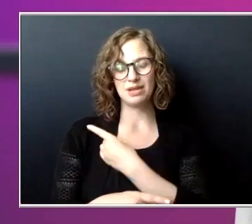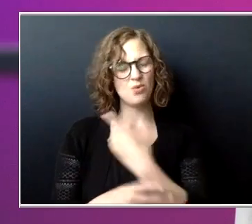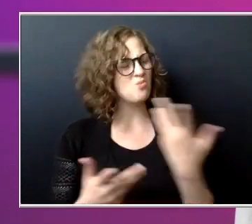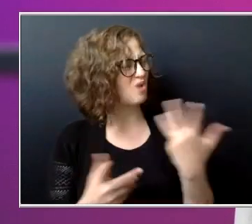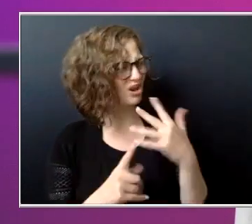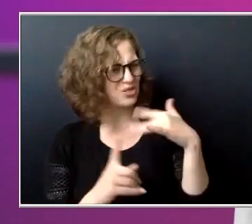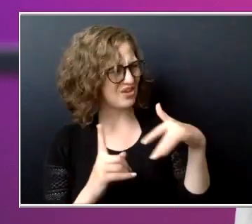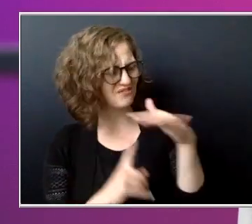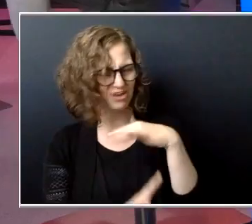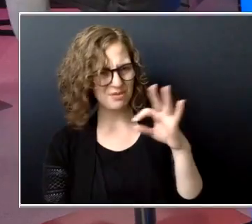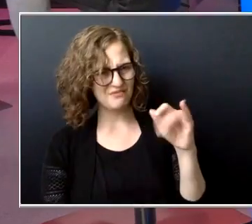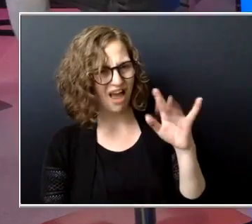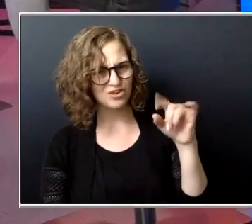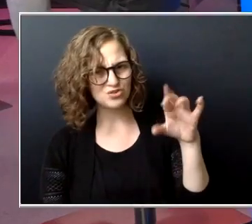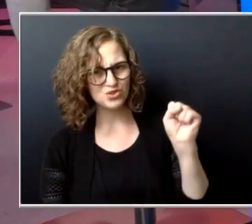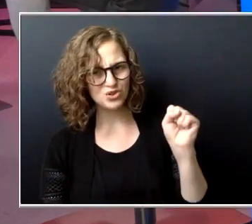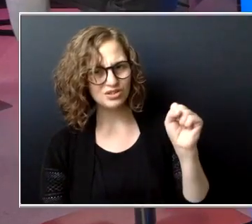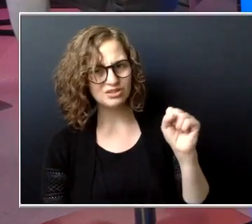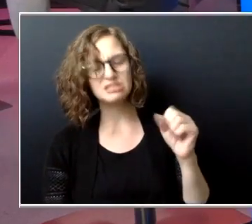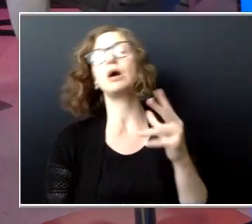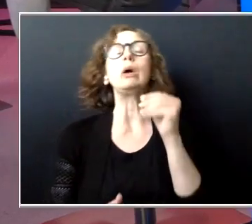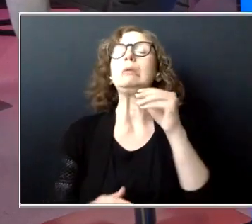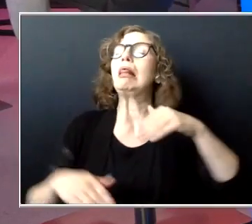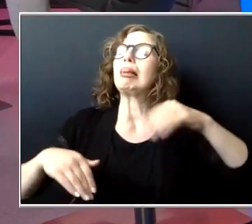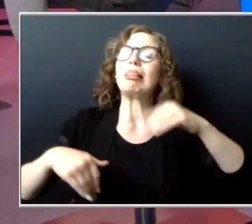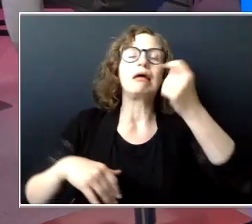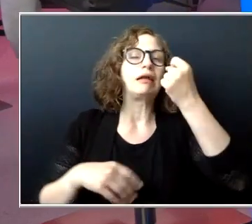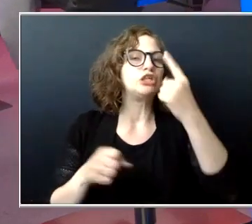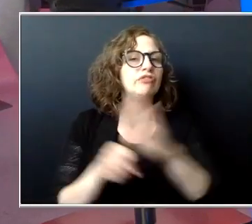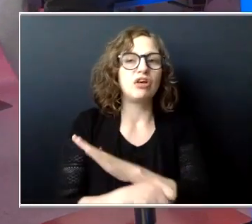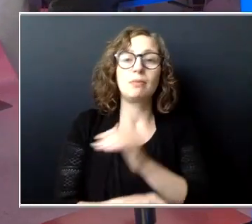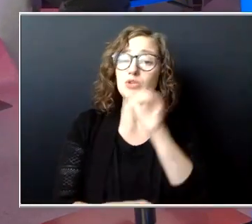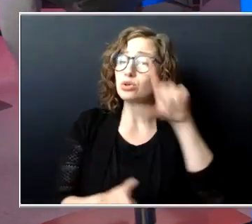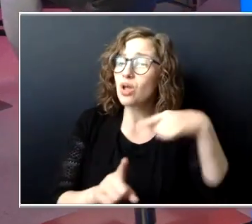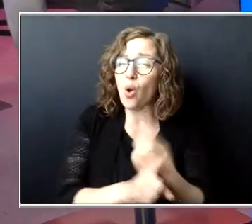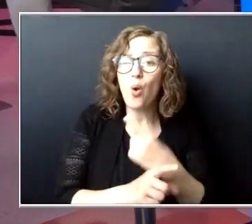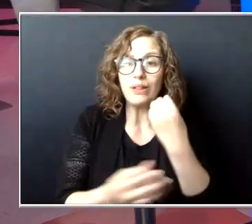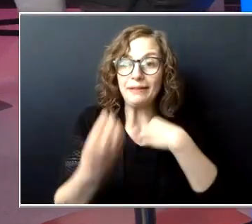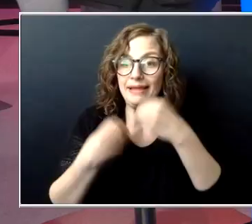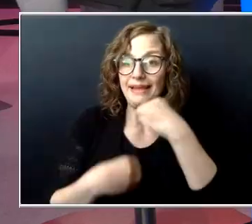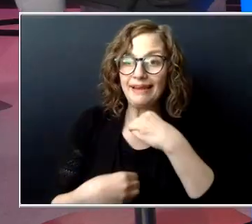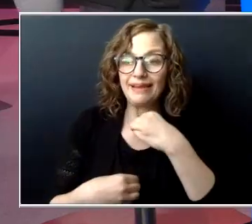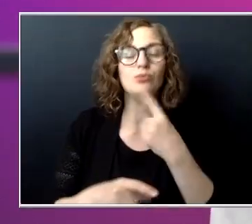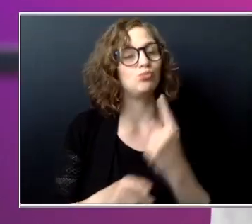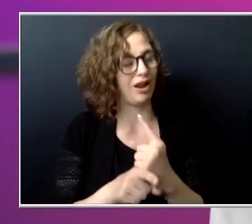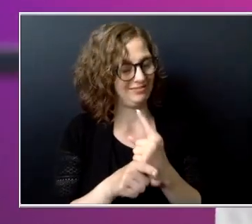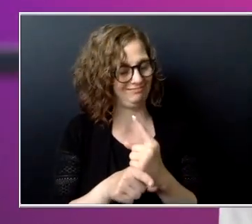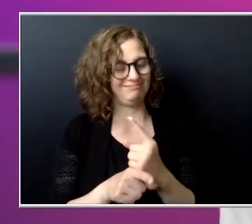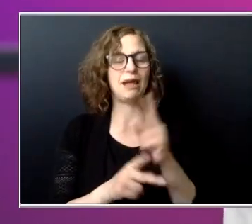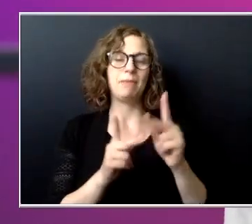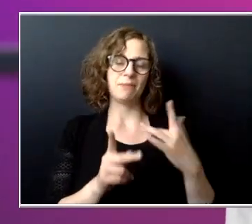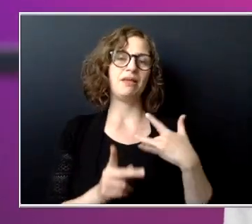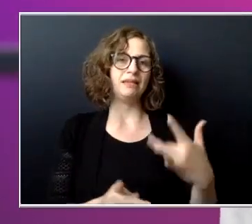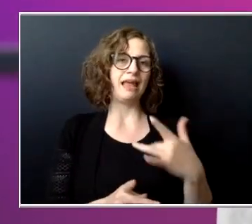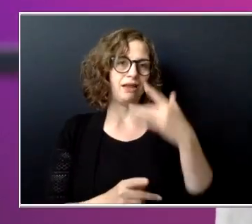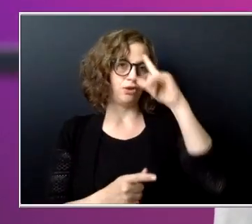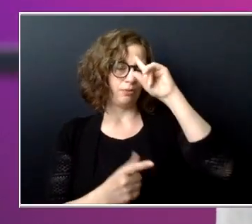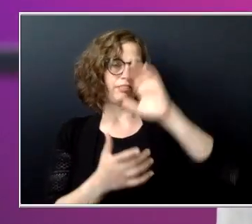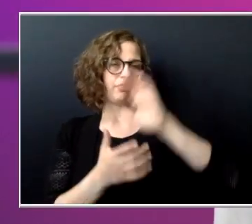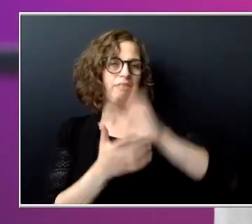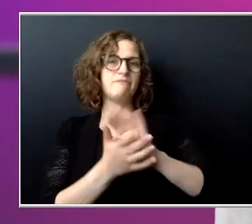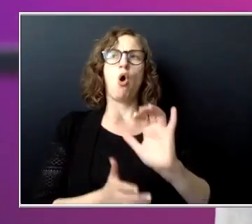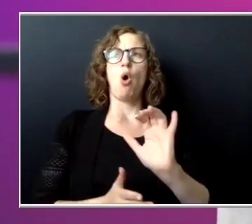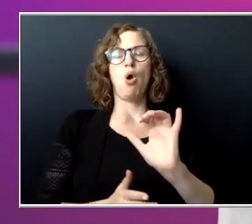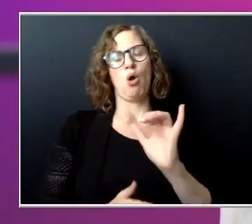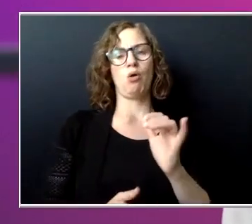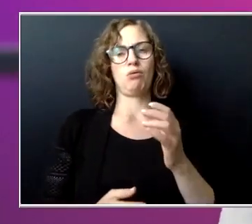not just eating, though. No, it's not just eating, which is a myth that's out there. That's right. So absolutely. So weight gain, as we were